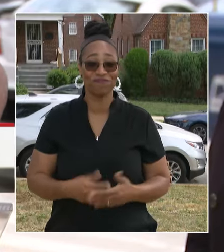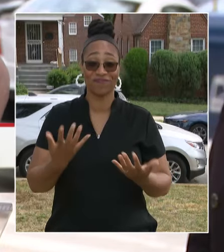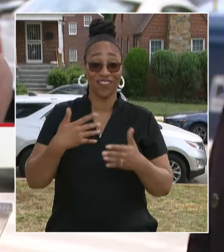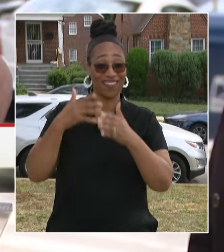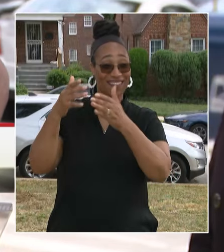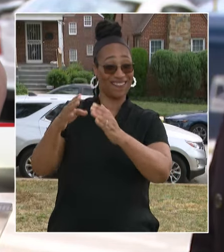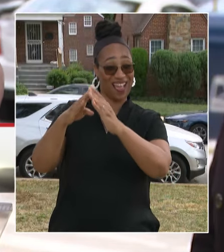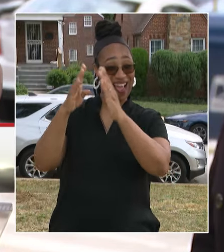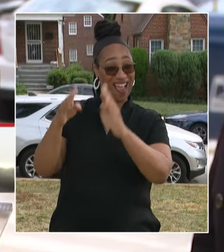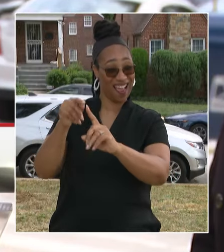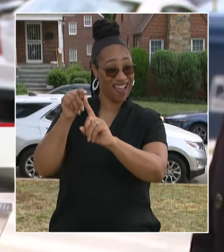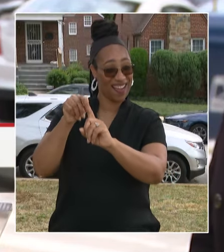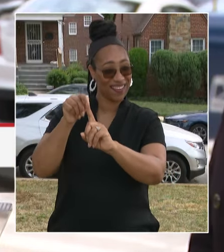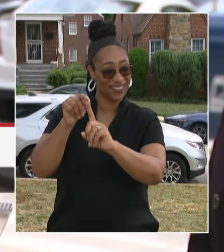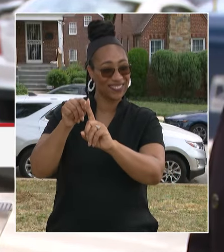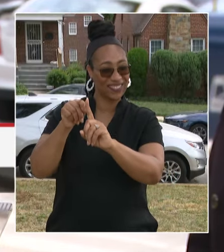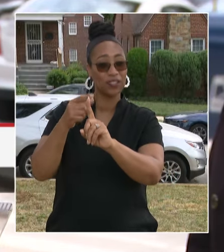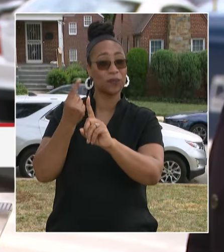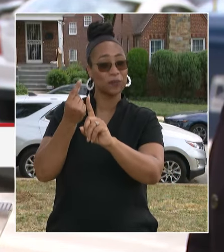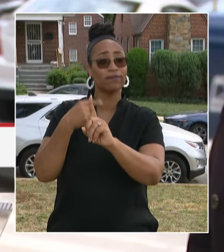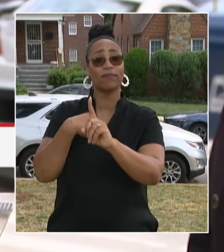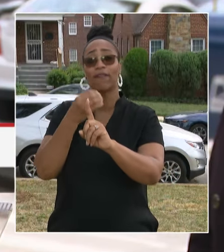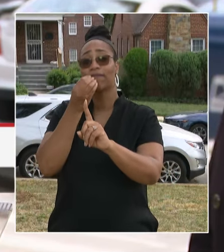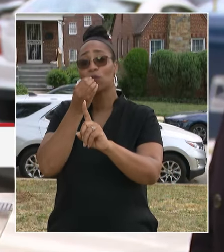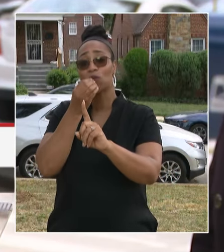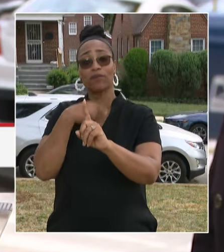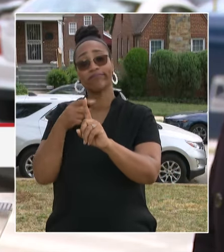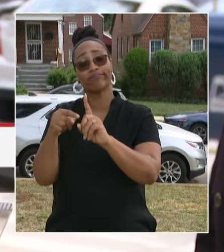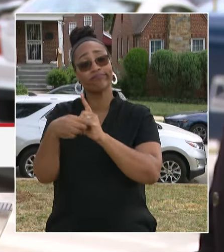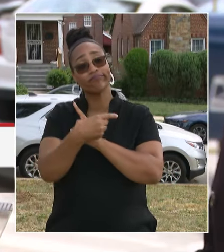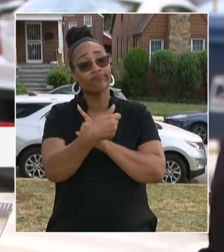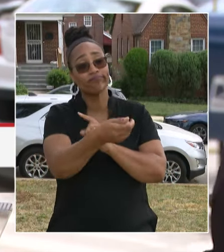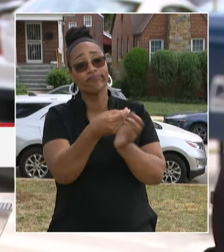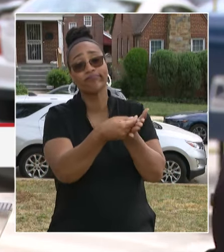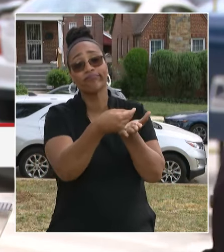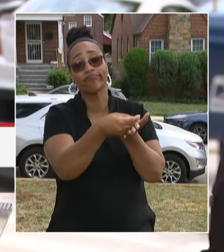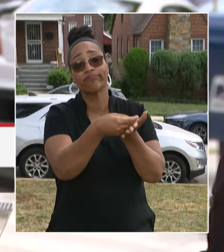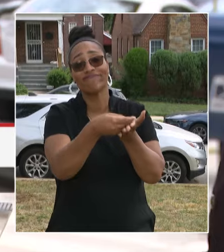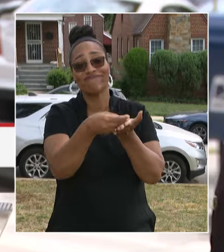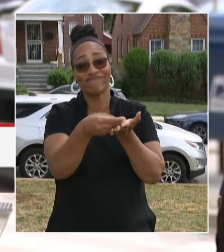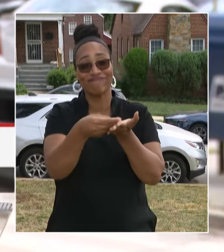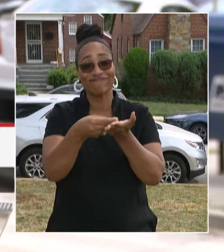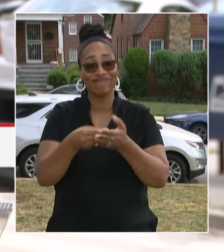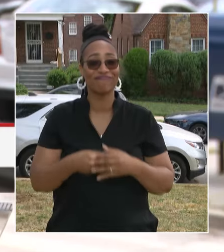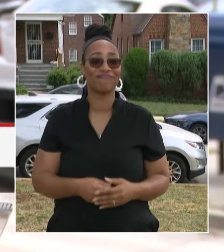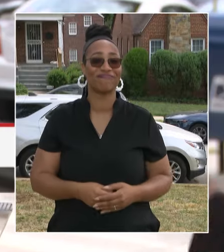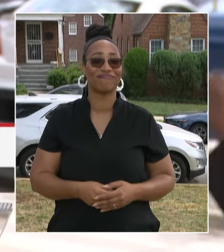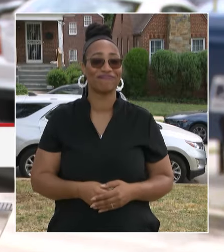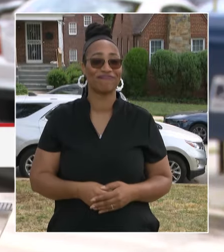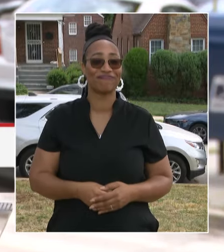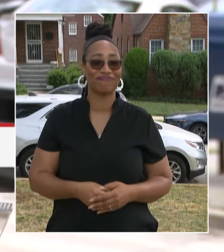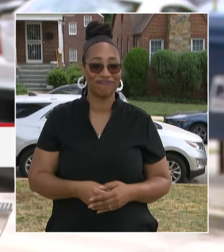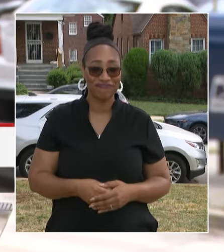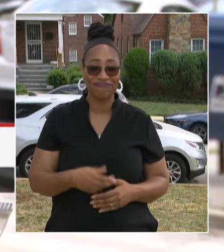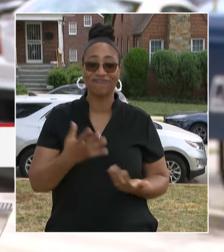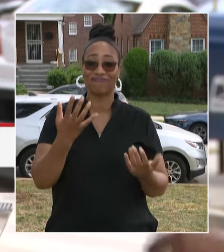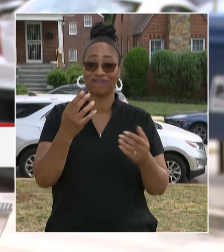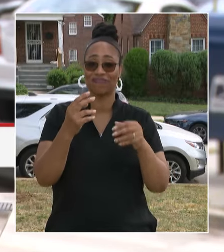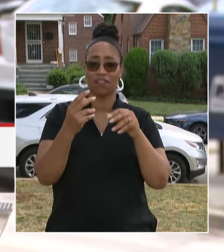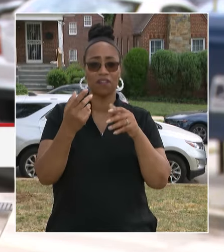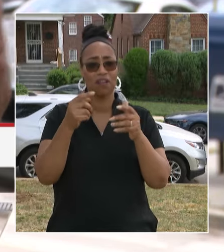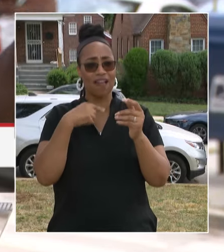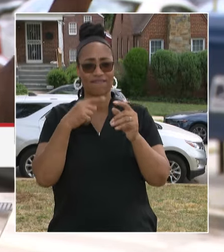Walmart, get food. We leave there, and we're crossing a highway that was 2 lanes of traffic going that way, a little